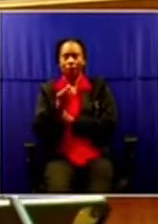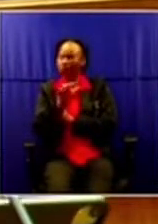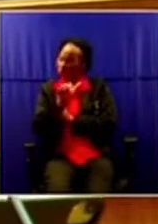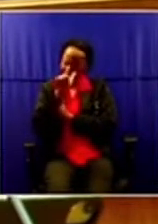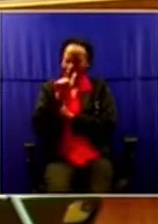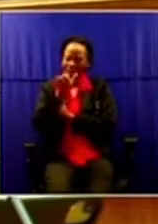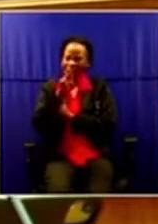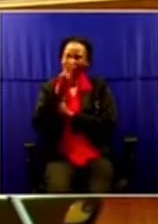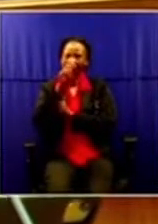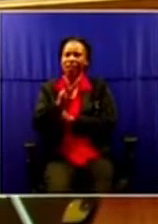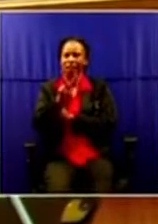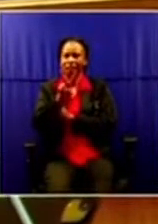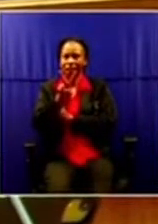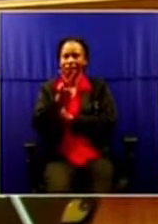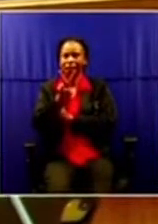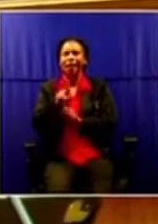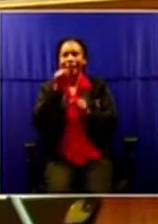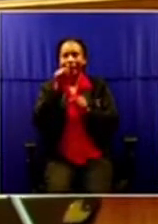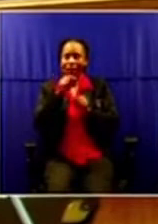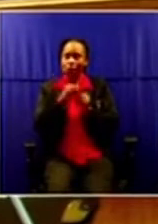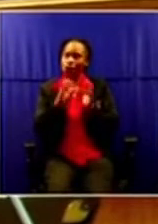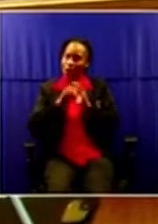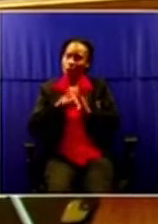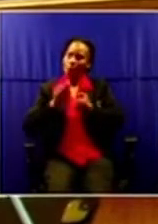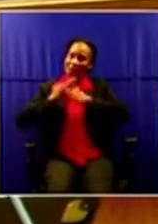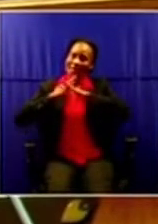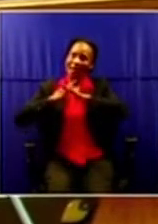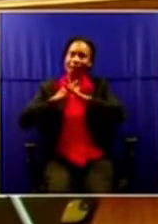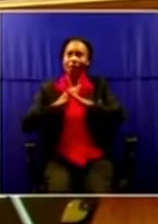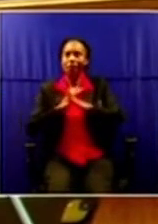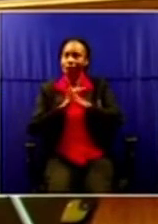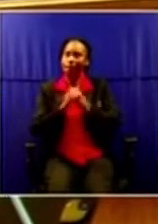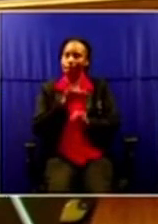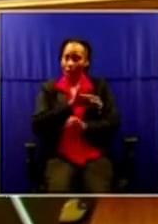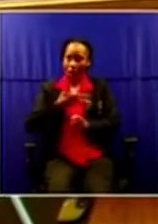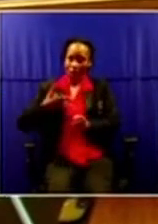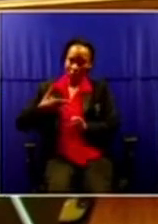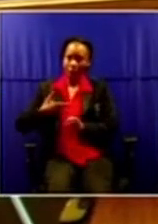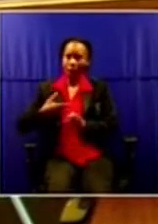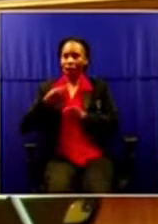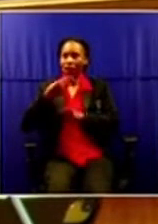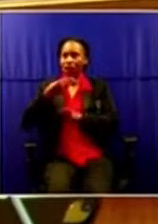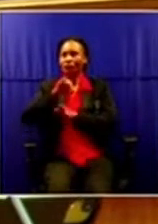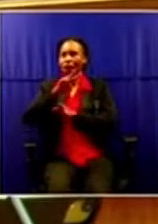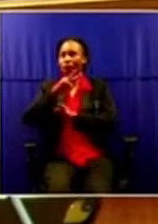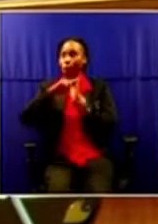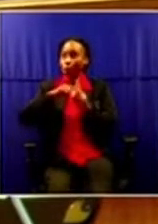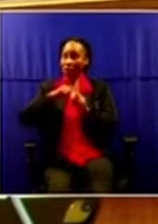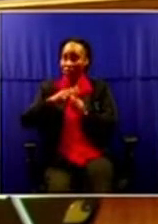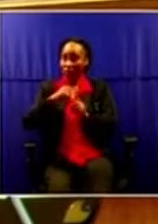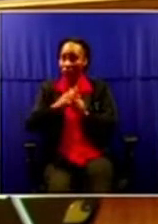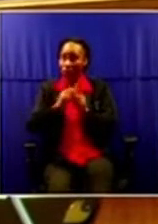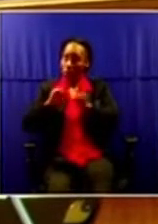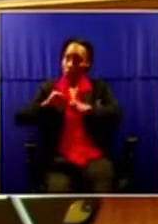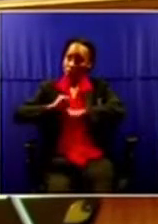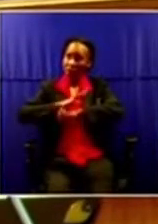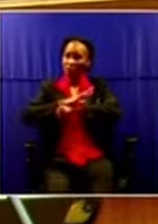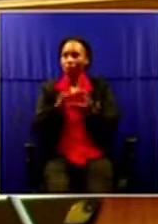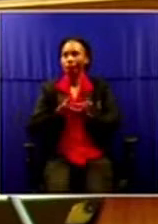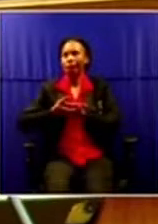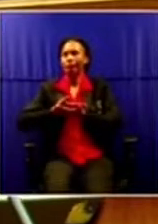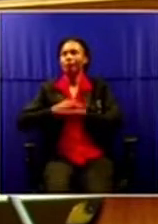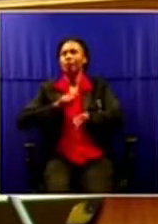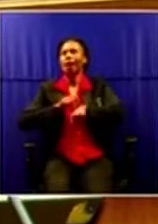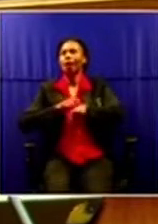the elimination of mother-to-child transmission of HIV. It is why, for example, one